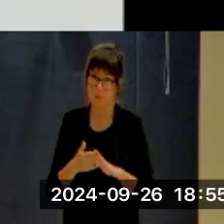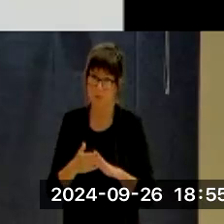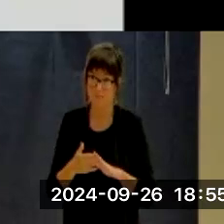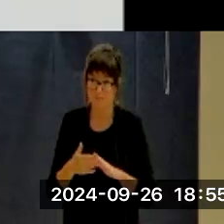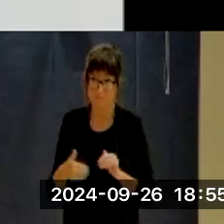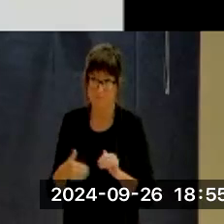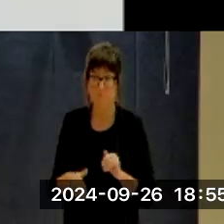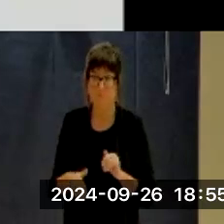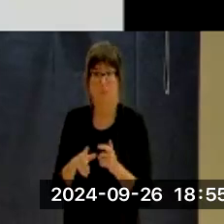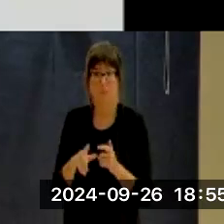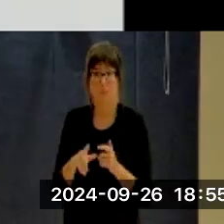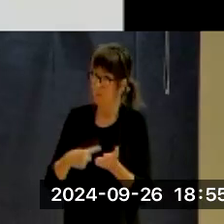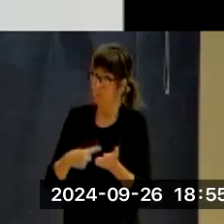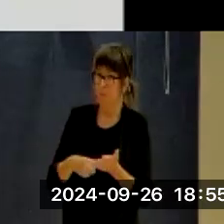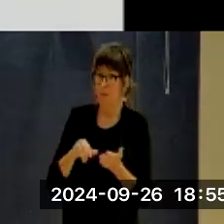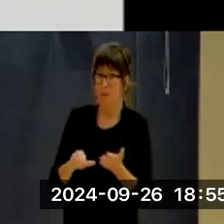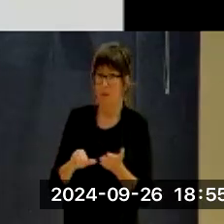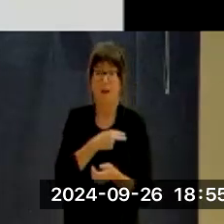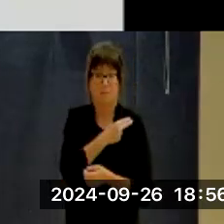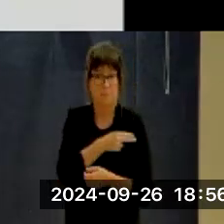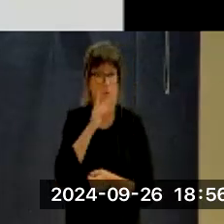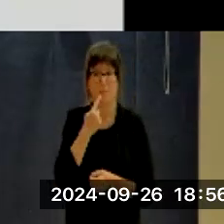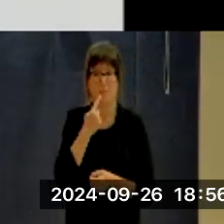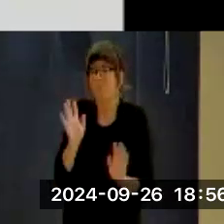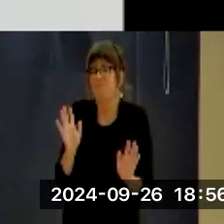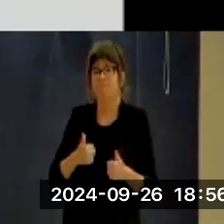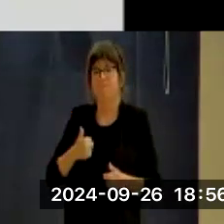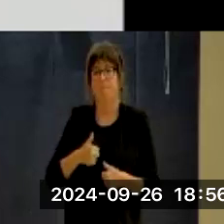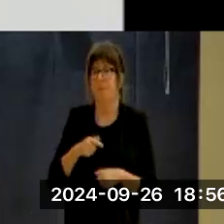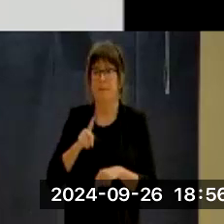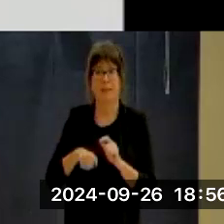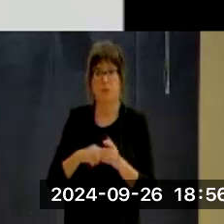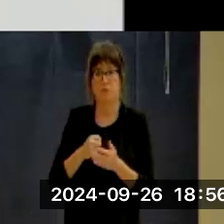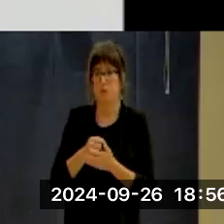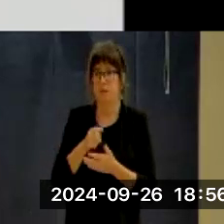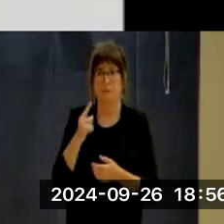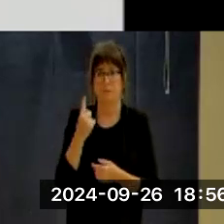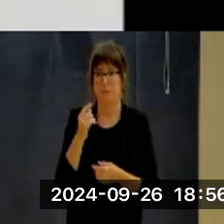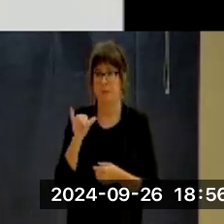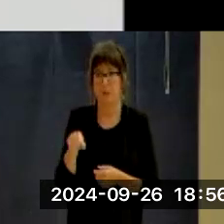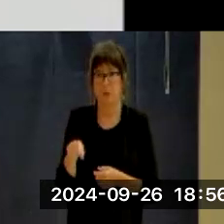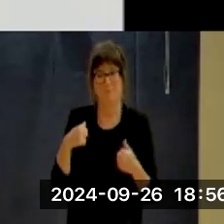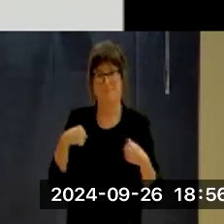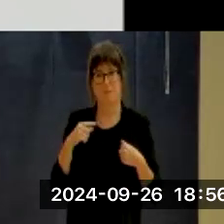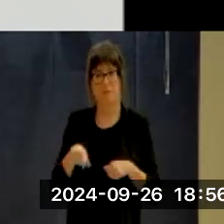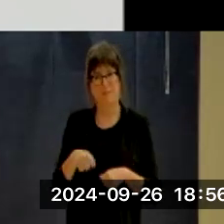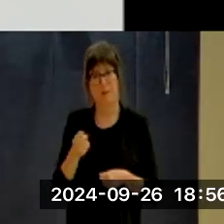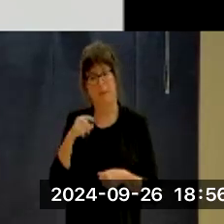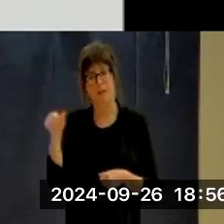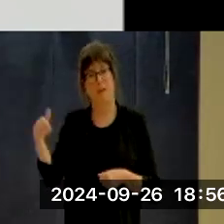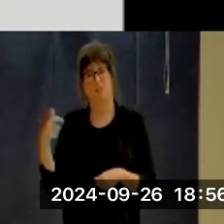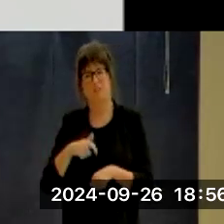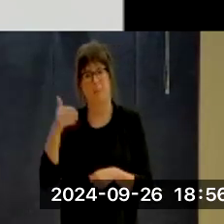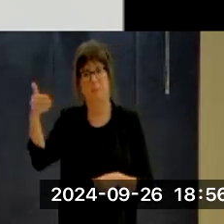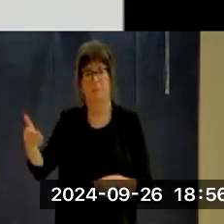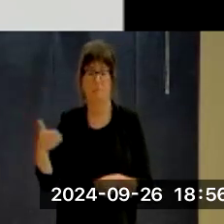that hospitals will deny us. They'll say, we're not set up for treating someone like you, or you need to come back at another time, or you